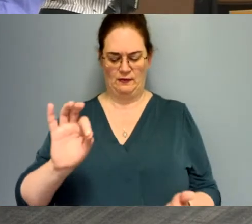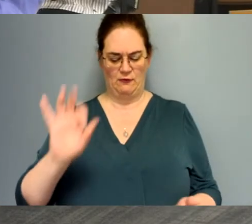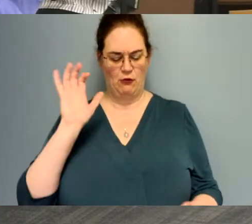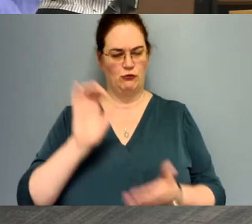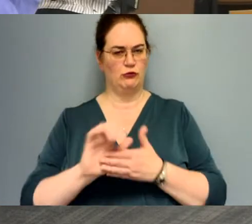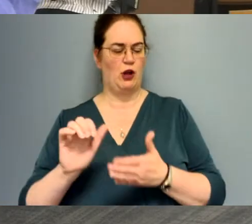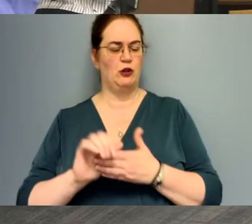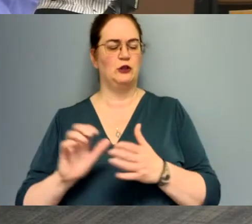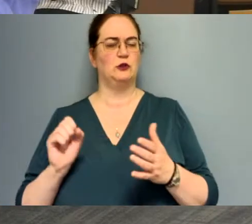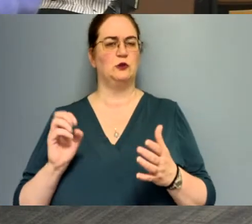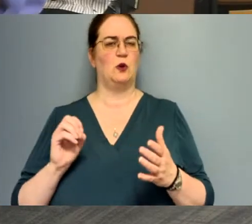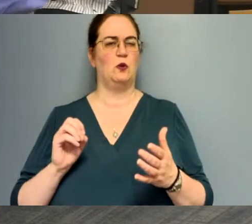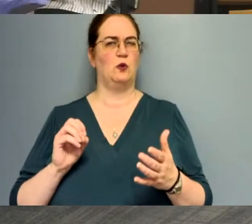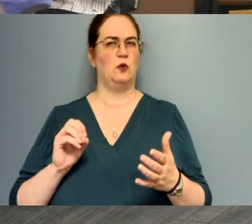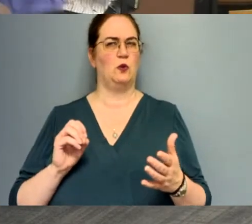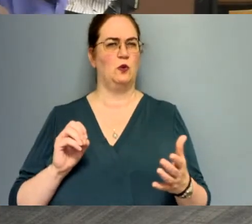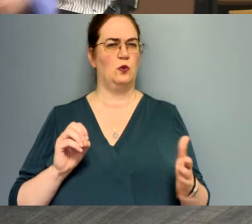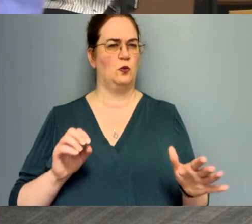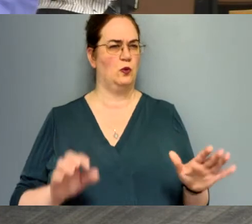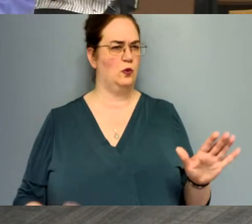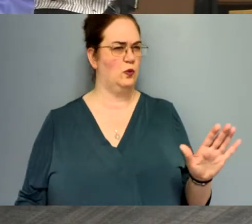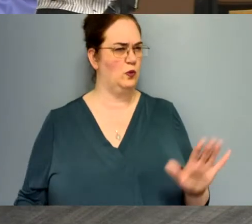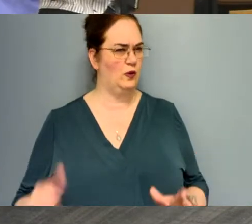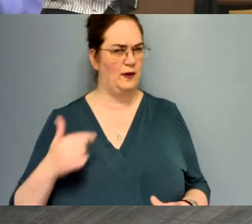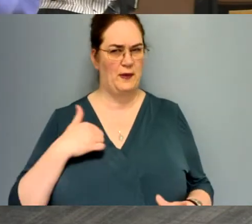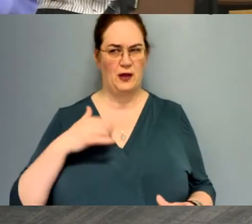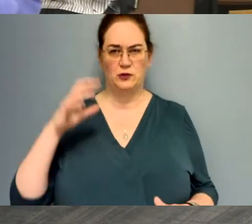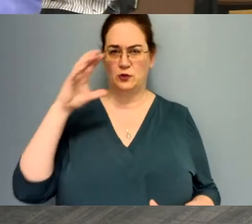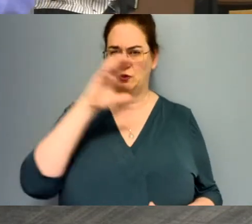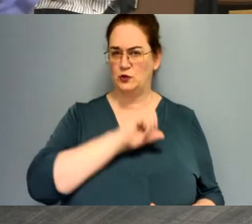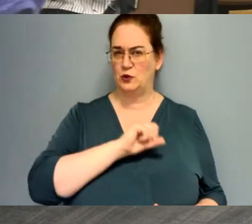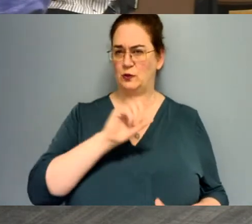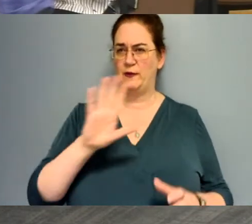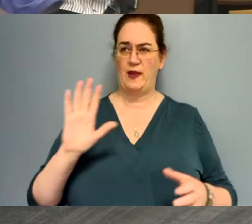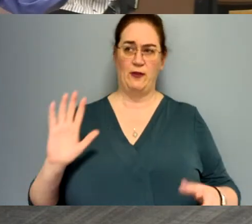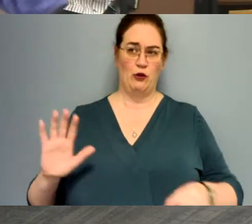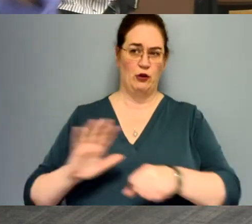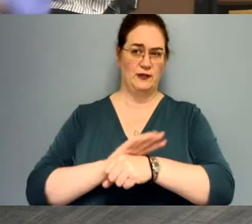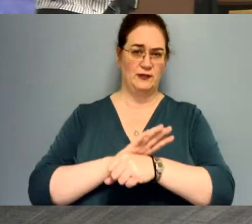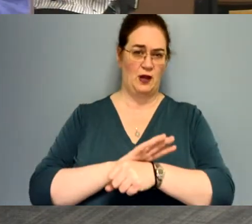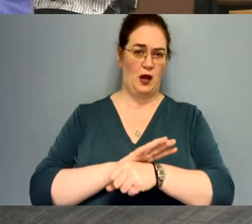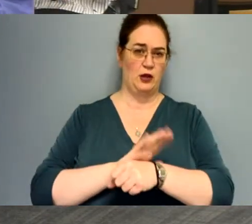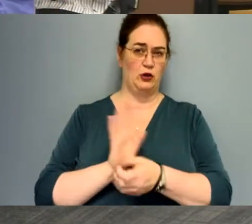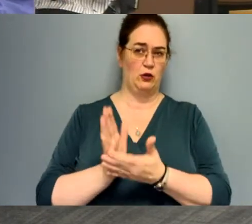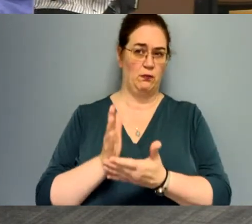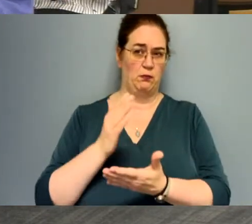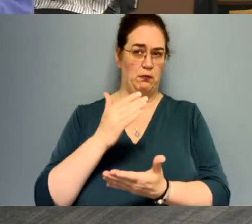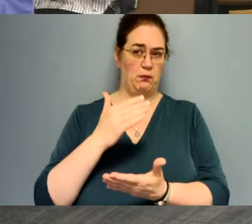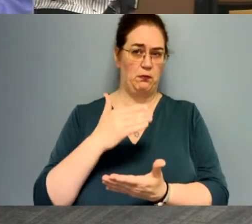$52,900. So am I to assume that their entire budget